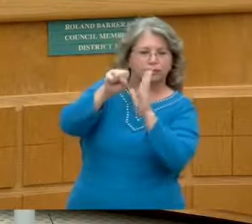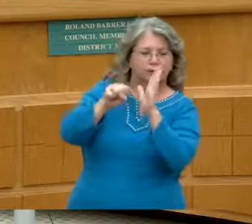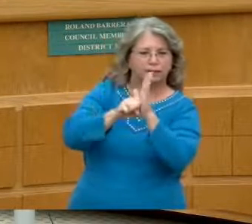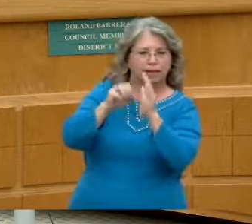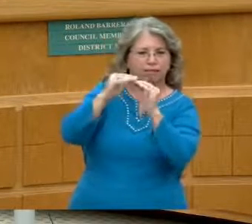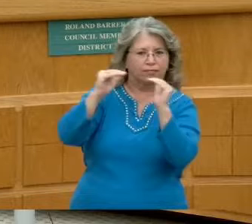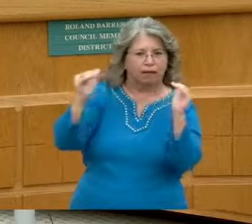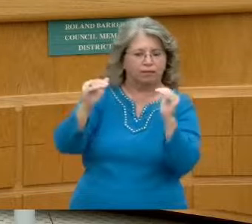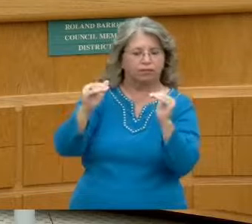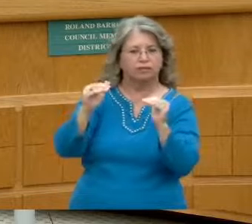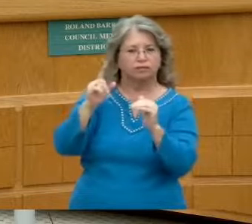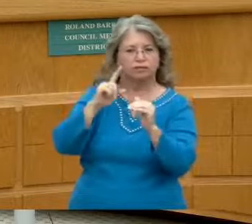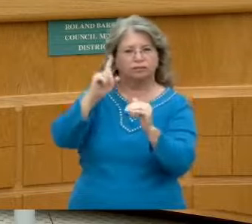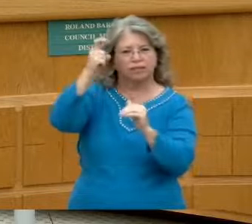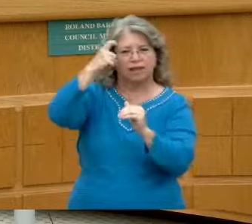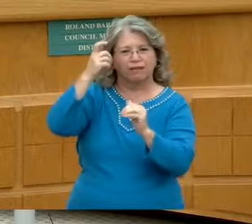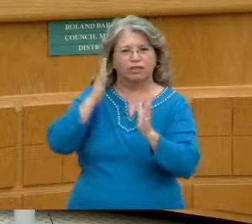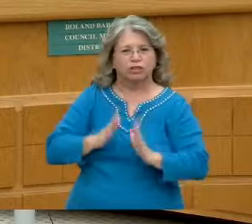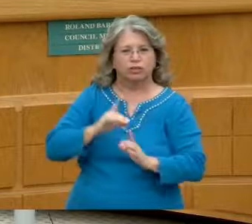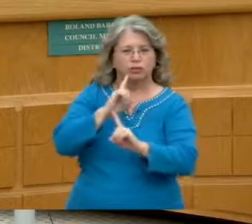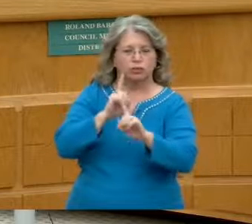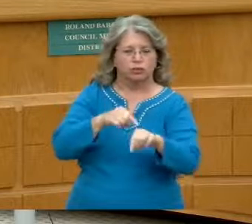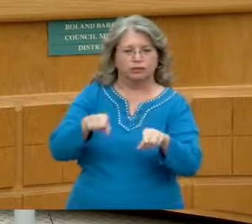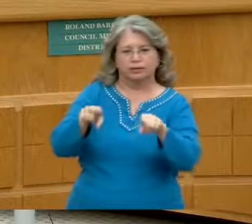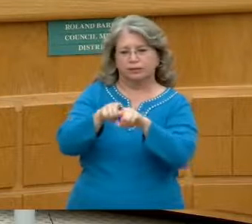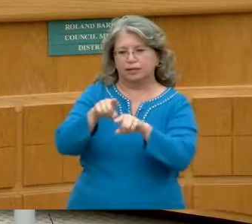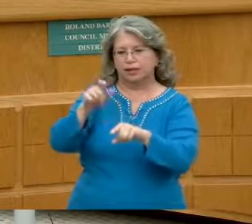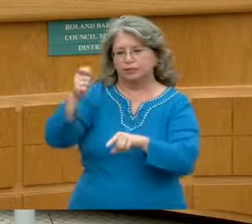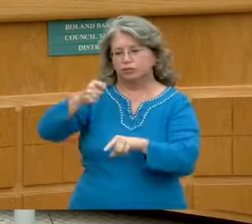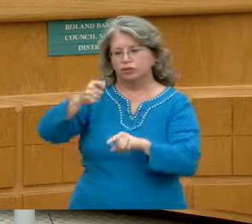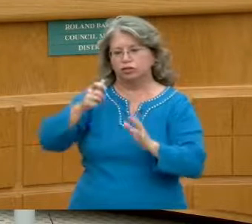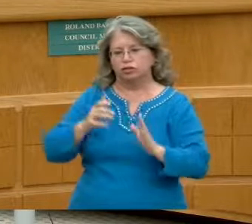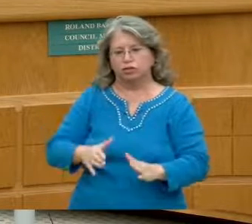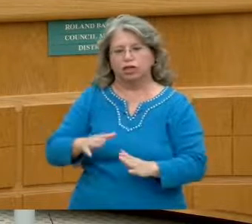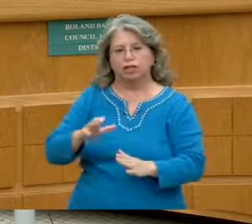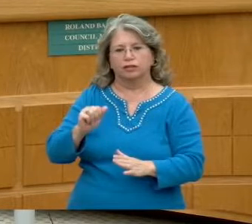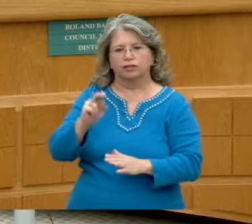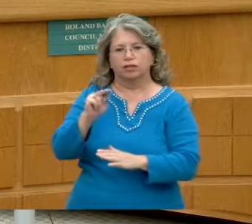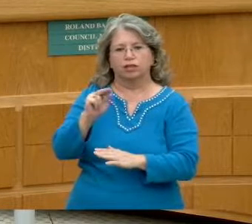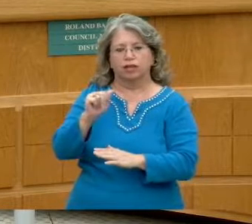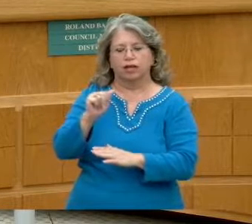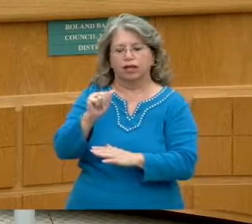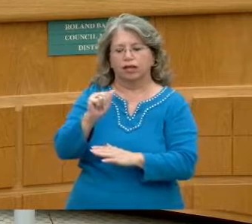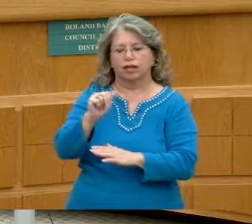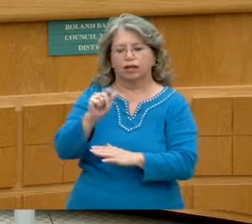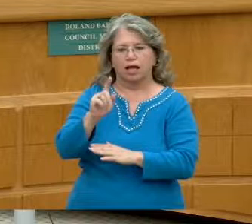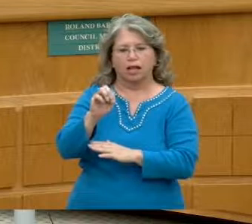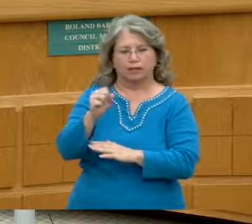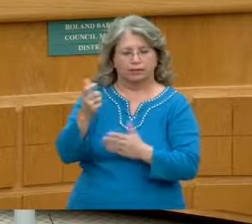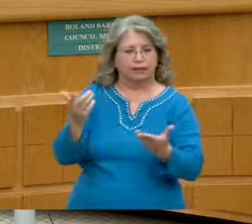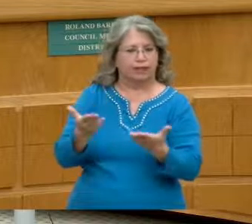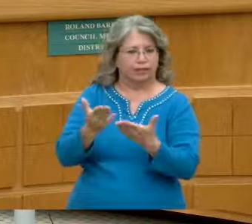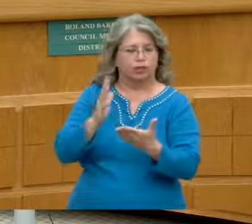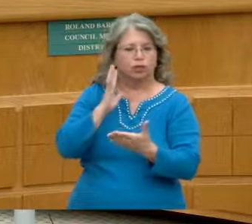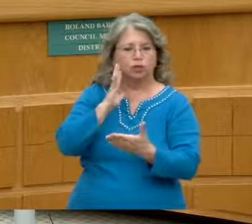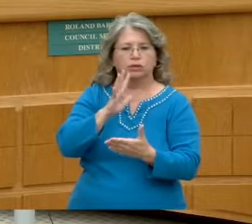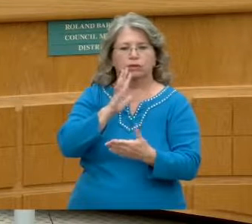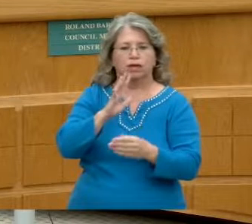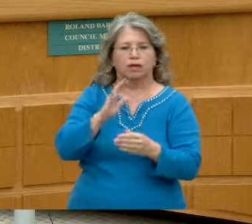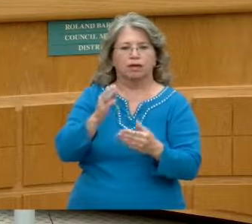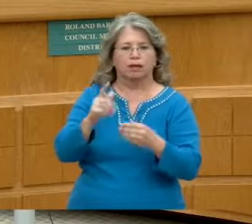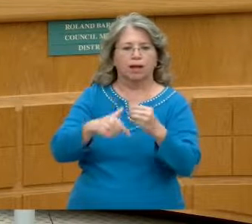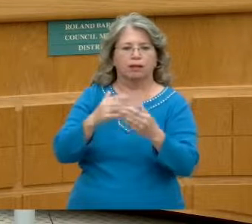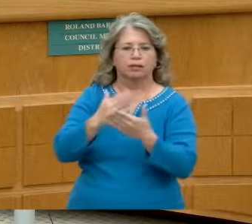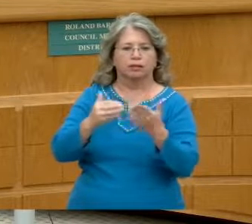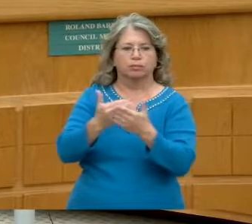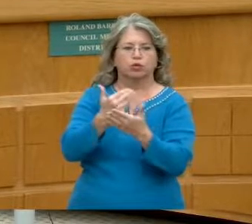orders. And the same with Judge Canales. She's going to talk about some of the new opening Texas orders that the